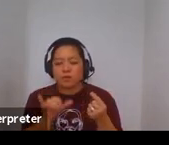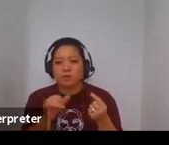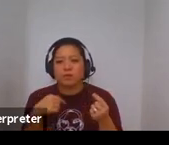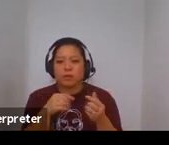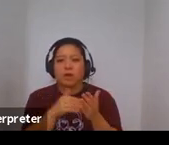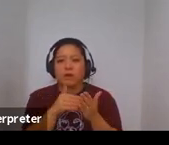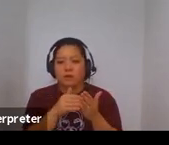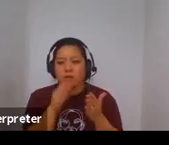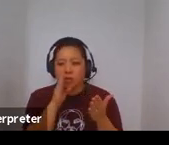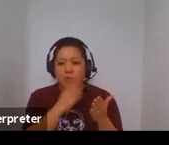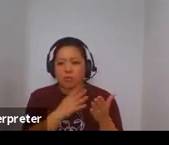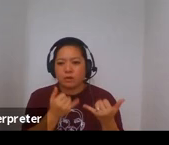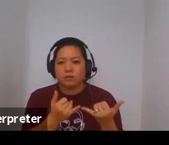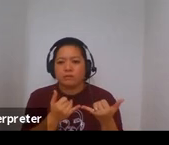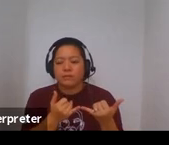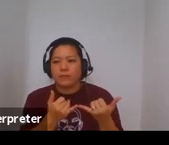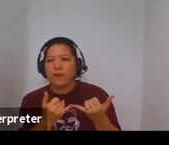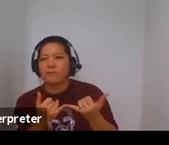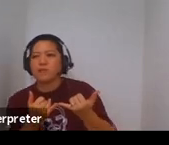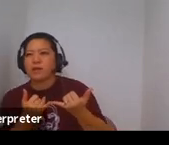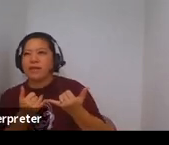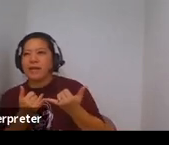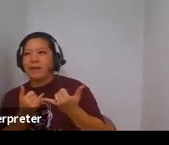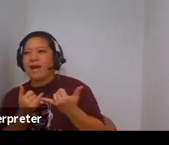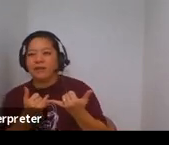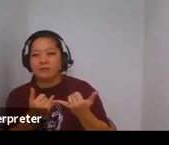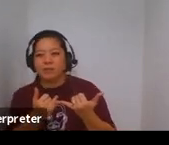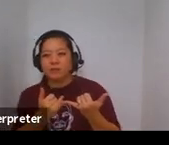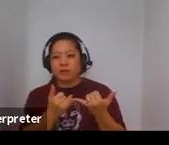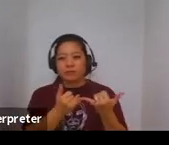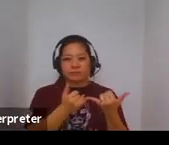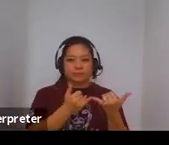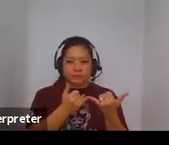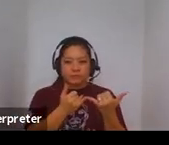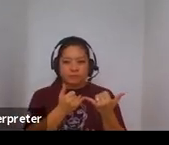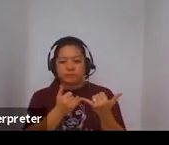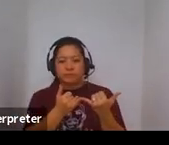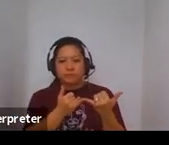often ignore the disclosure or the call for help.